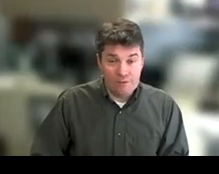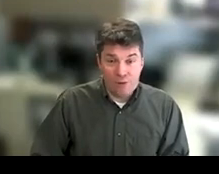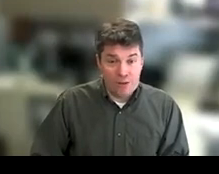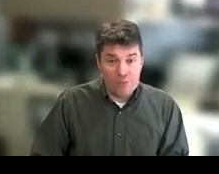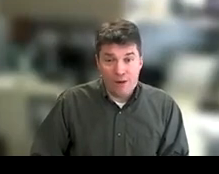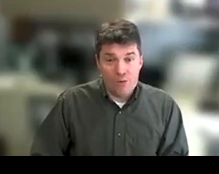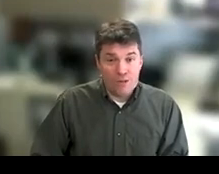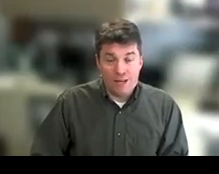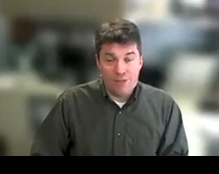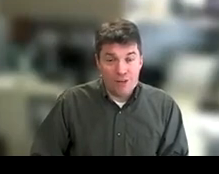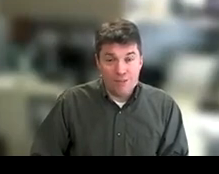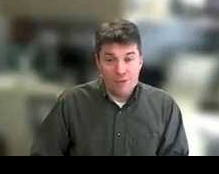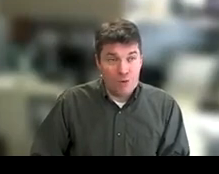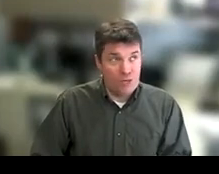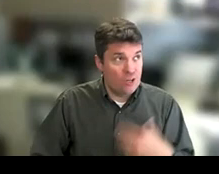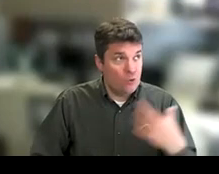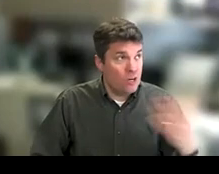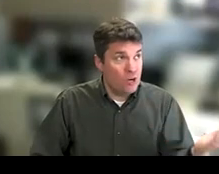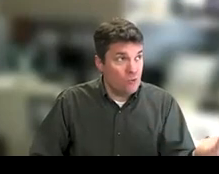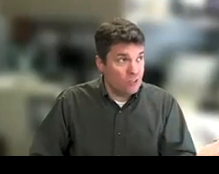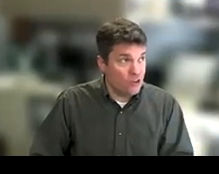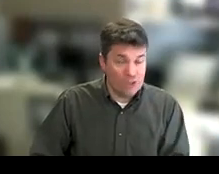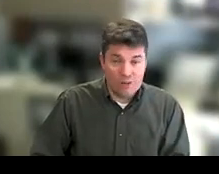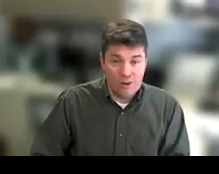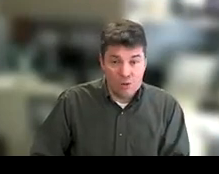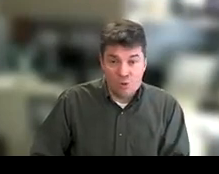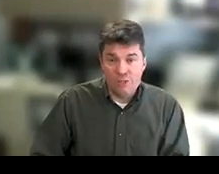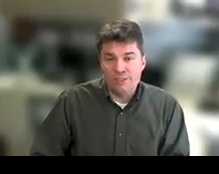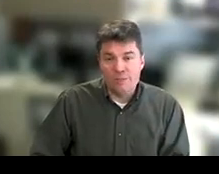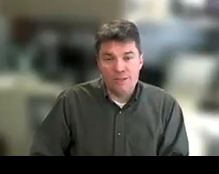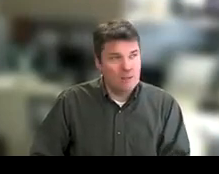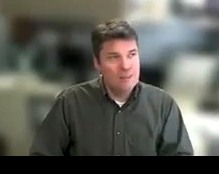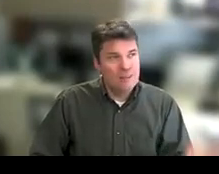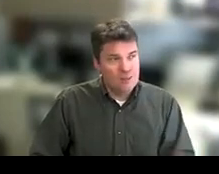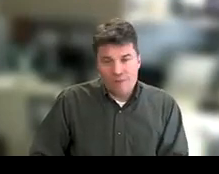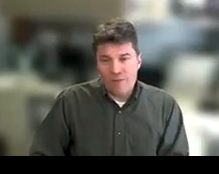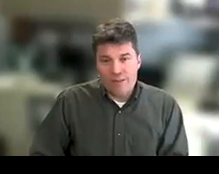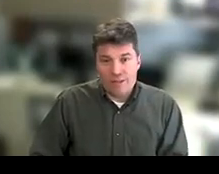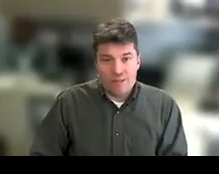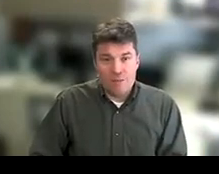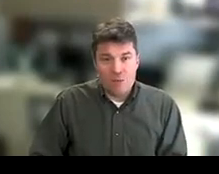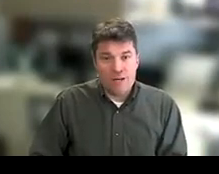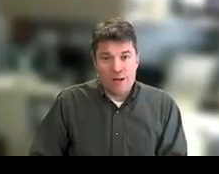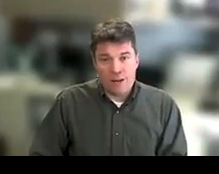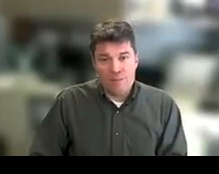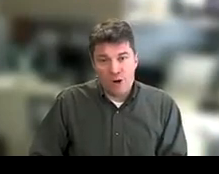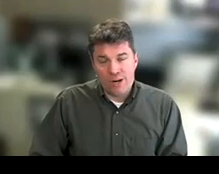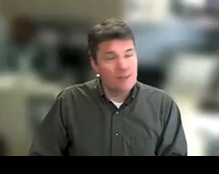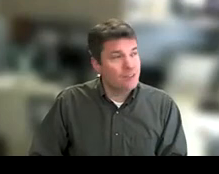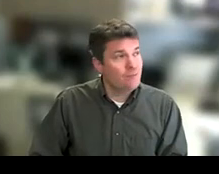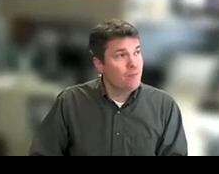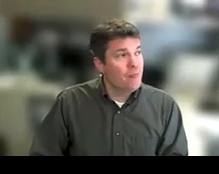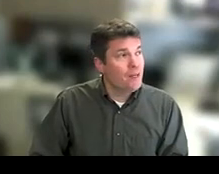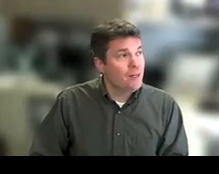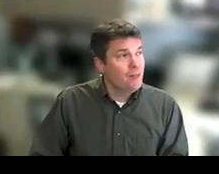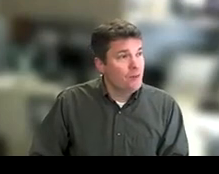there's probably a few other private ones out there. So if you were just to do a general search on Google or something, you can find these in almost any type of